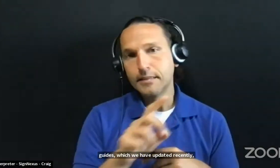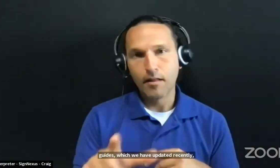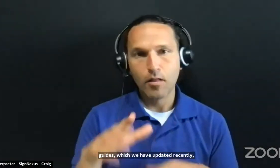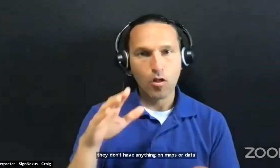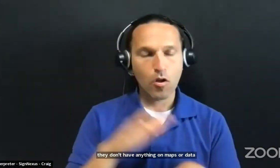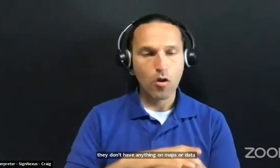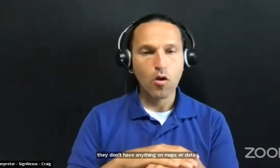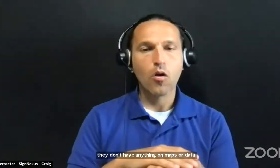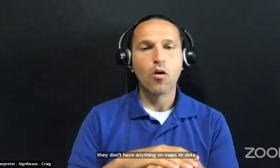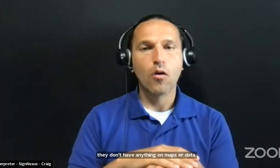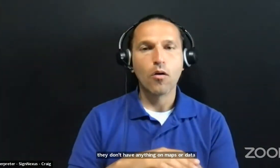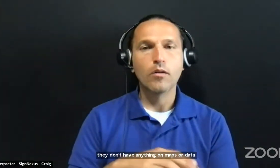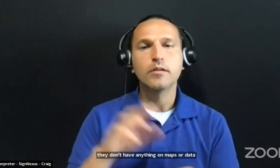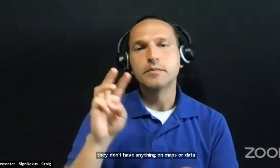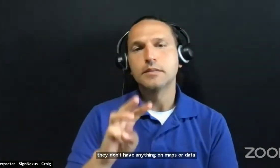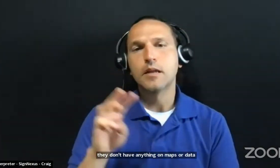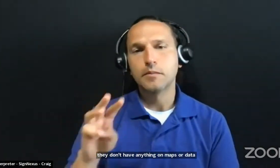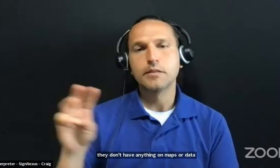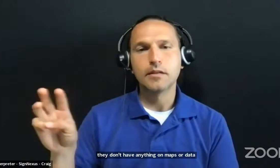on